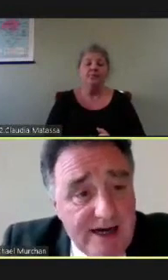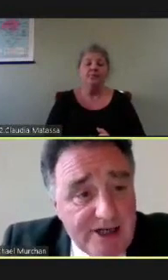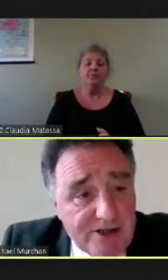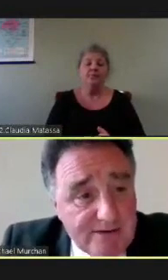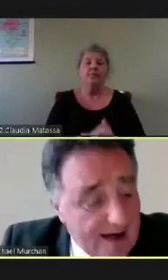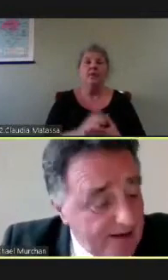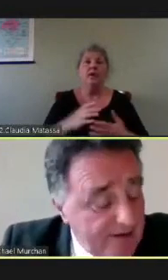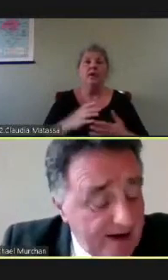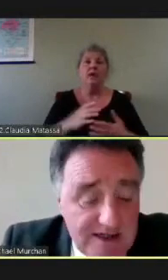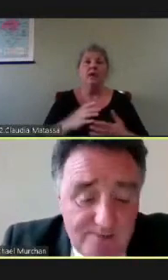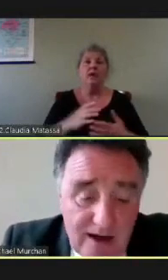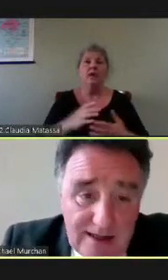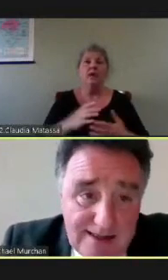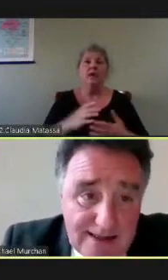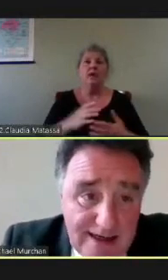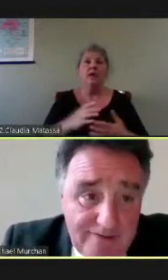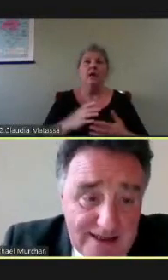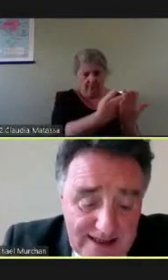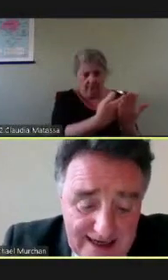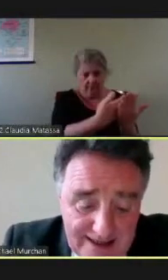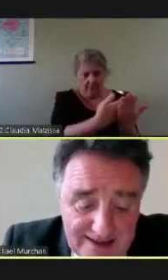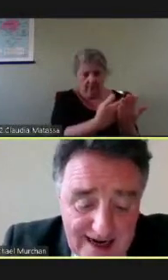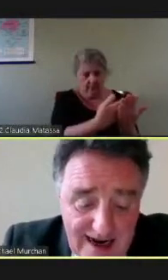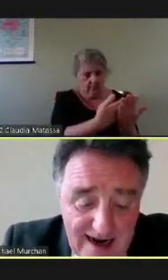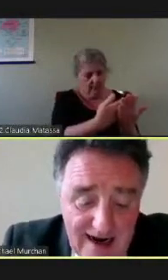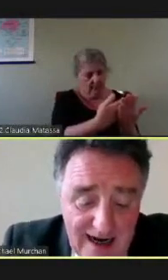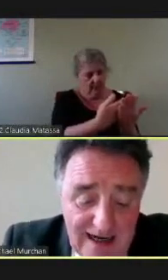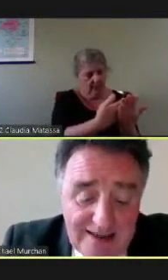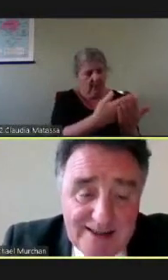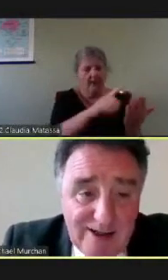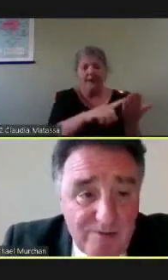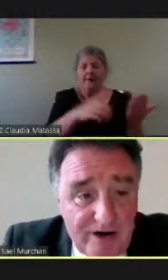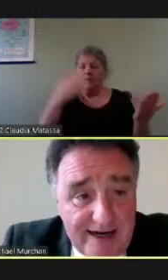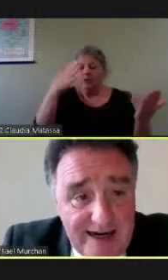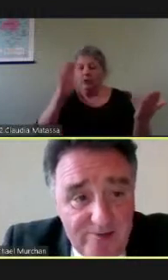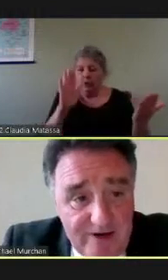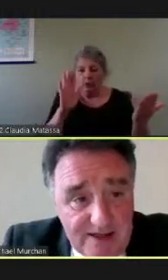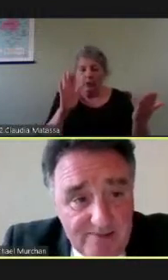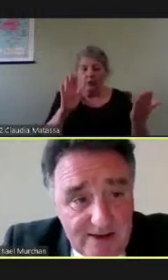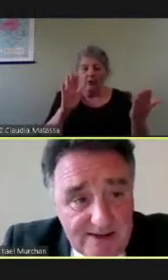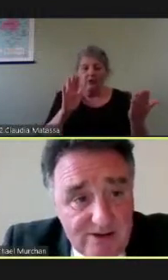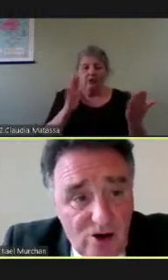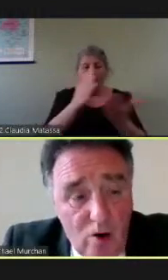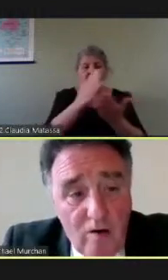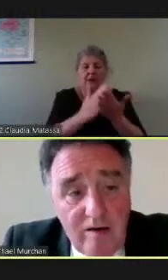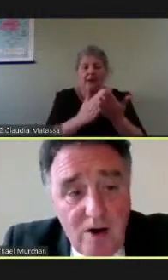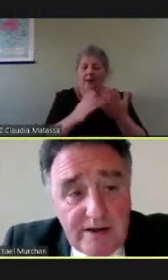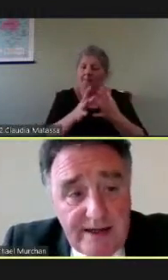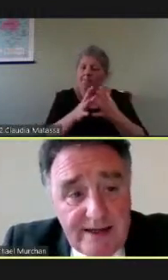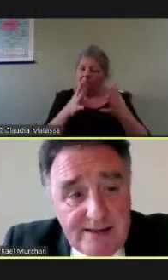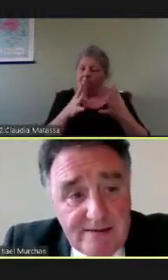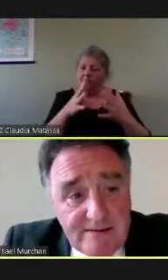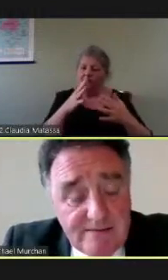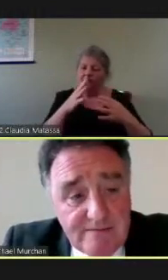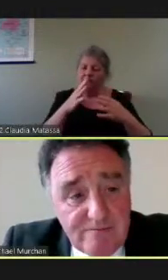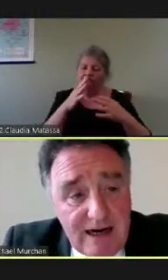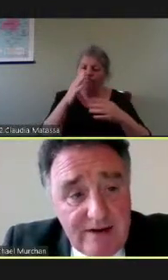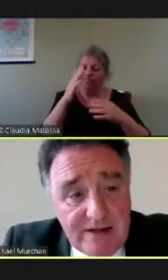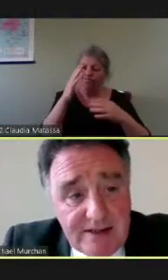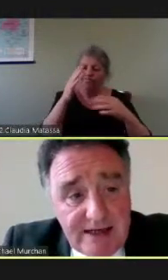Our legislation and the various policies I have indicated highlight some key principles. Core among